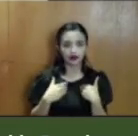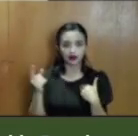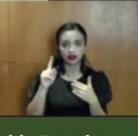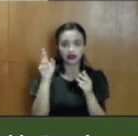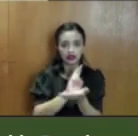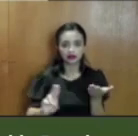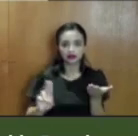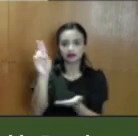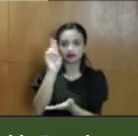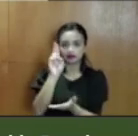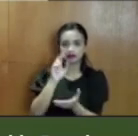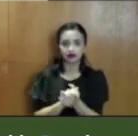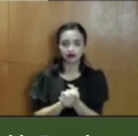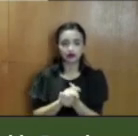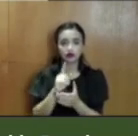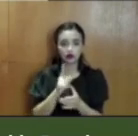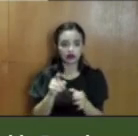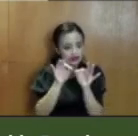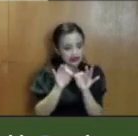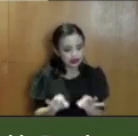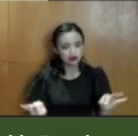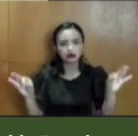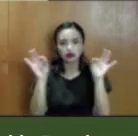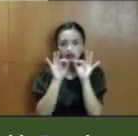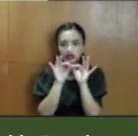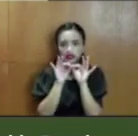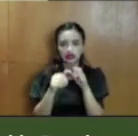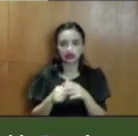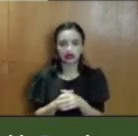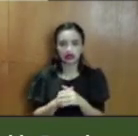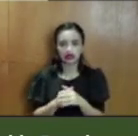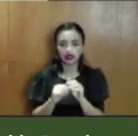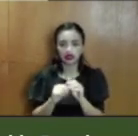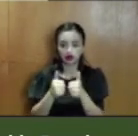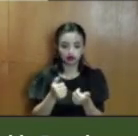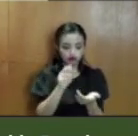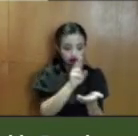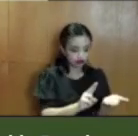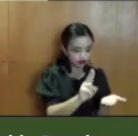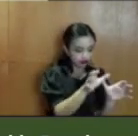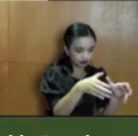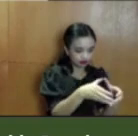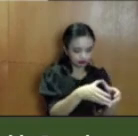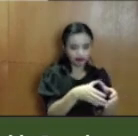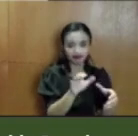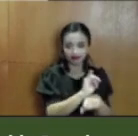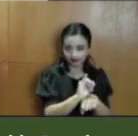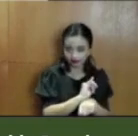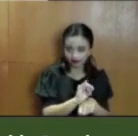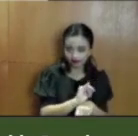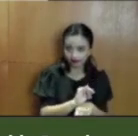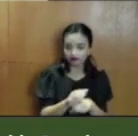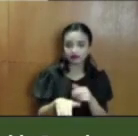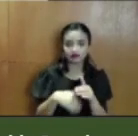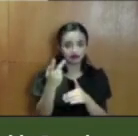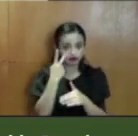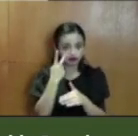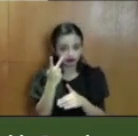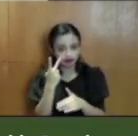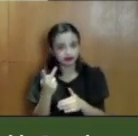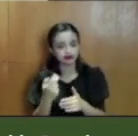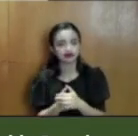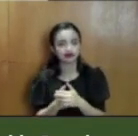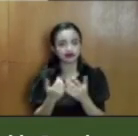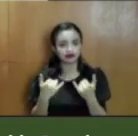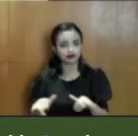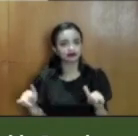It's thus extremely important for there to be ties between the university sector and industry. And we saw that this is lacking still in